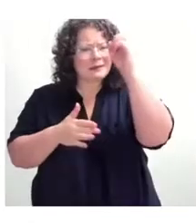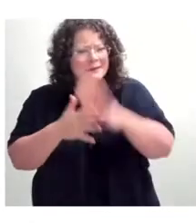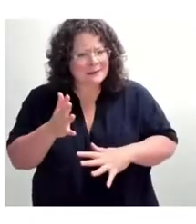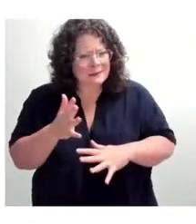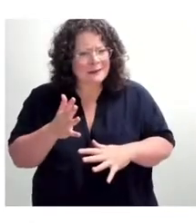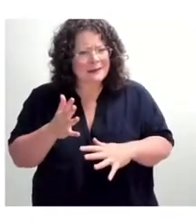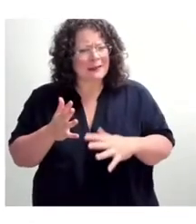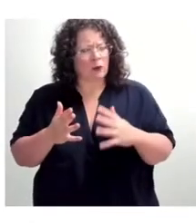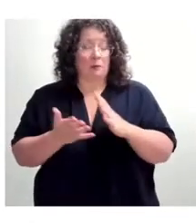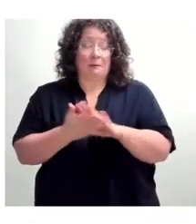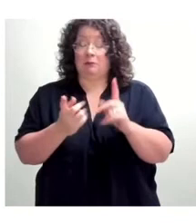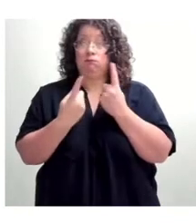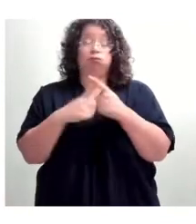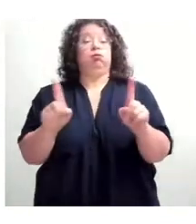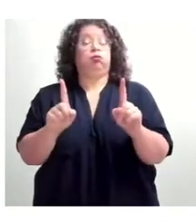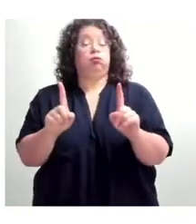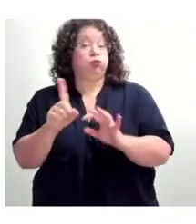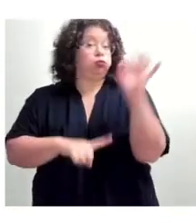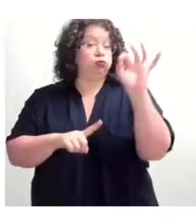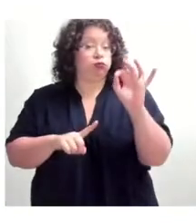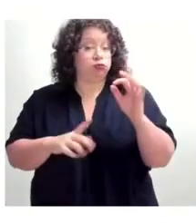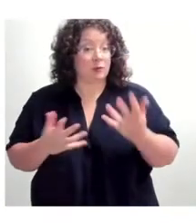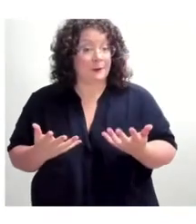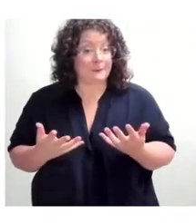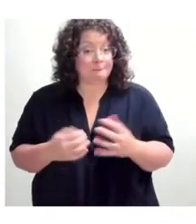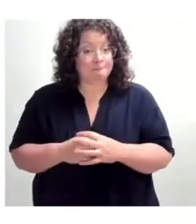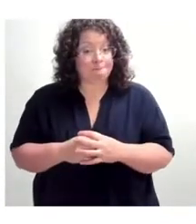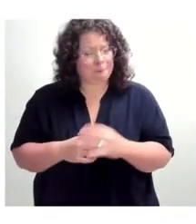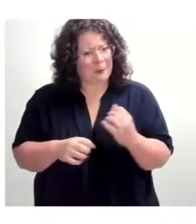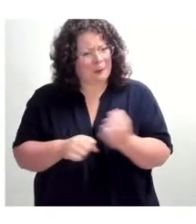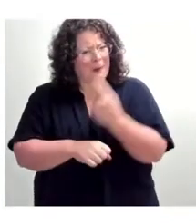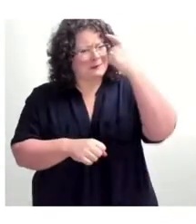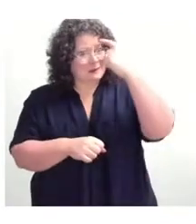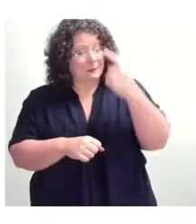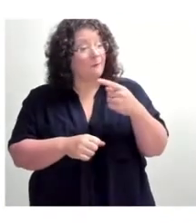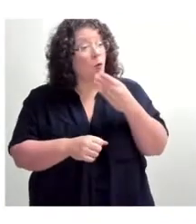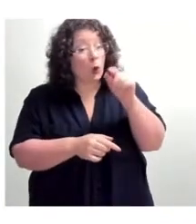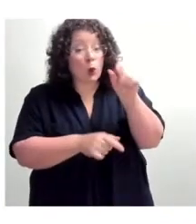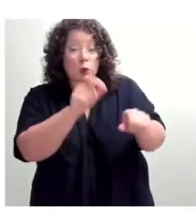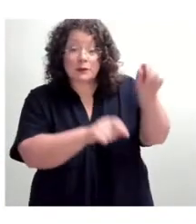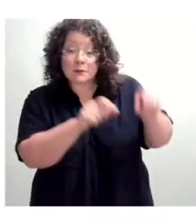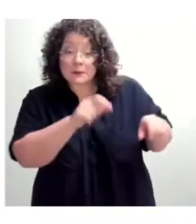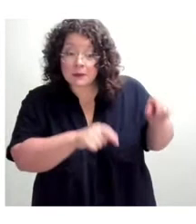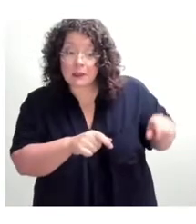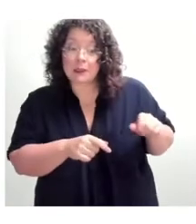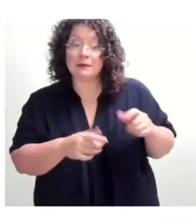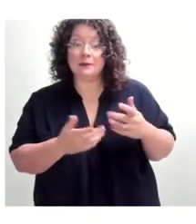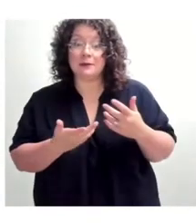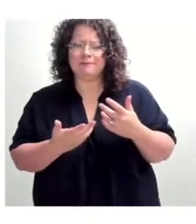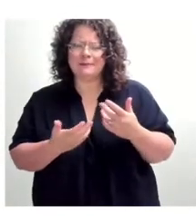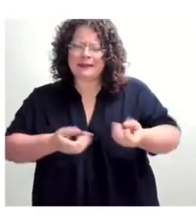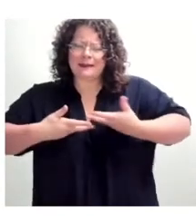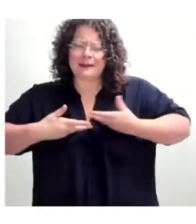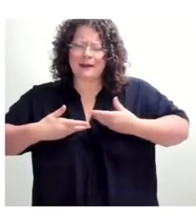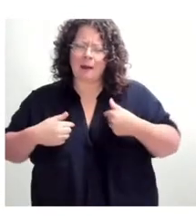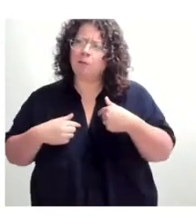it makes common sense, it makes moral sense, all of it coming together. So long way to go, but some examples to give us